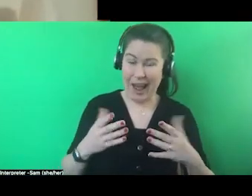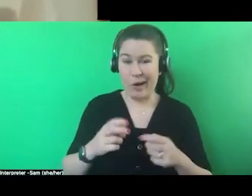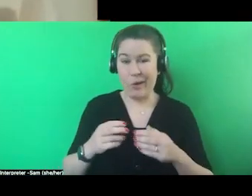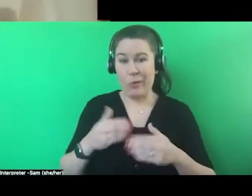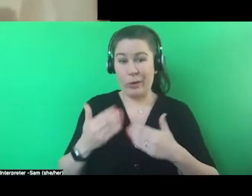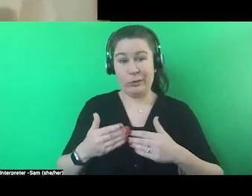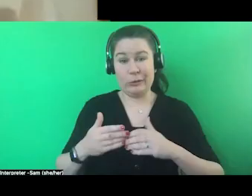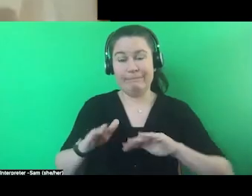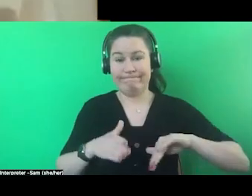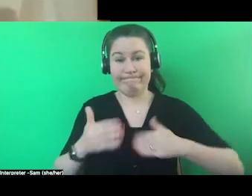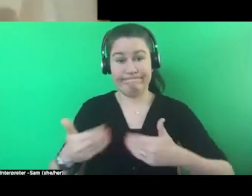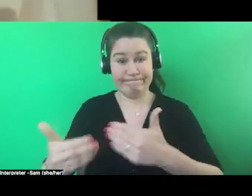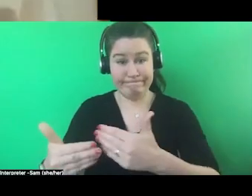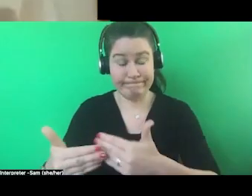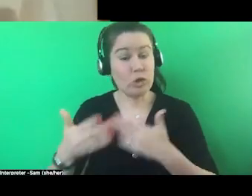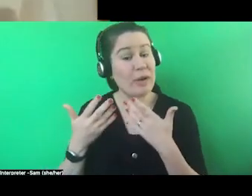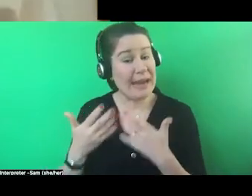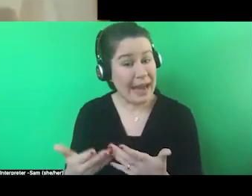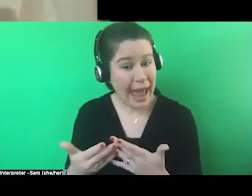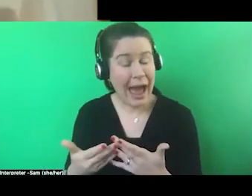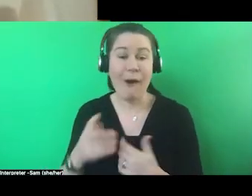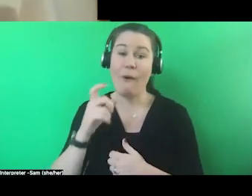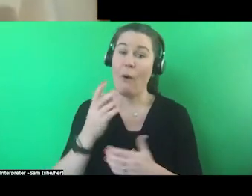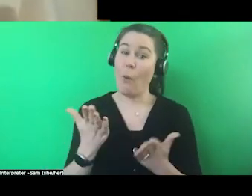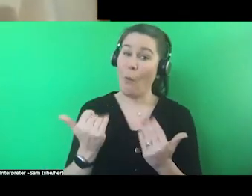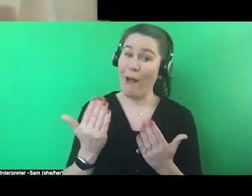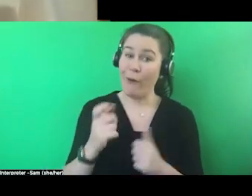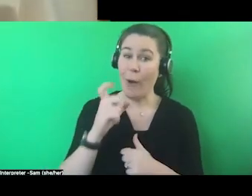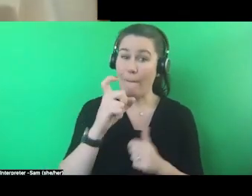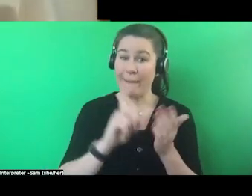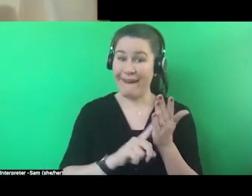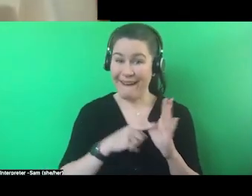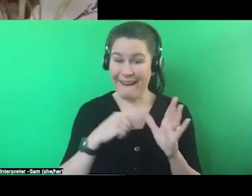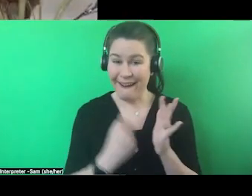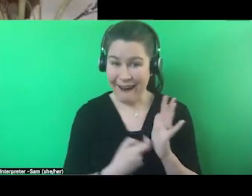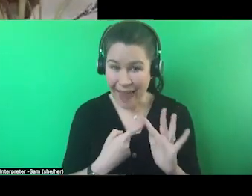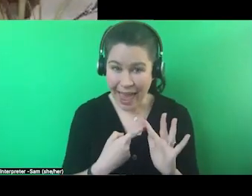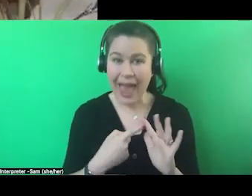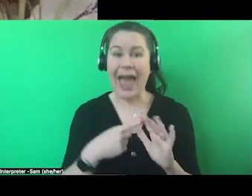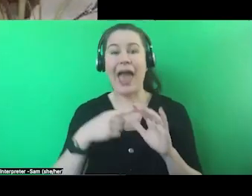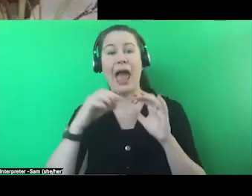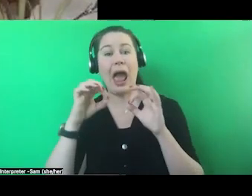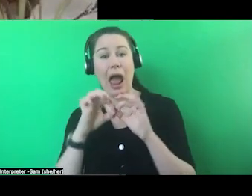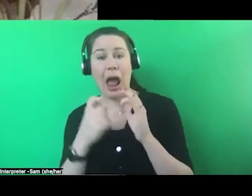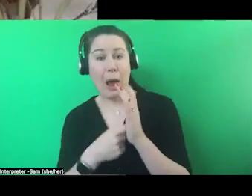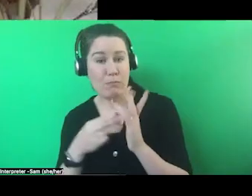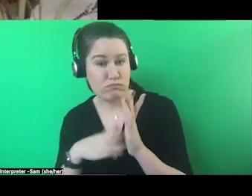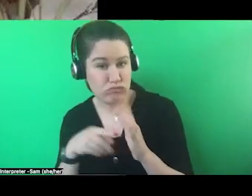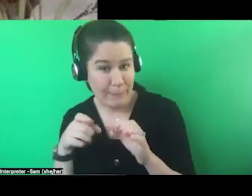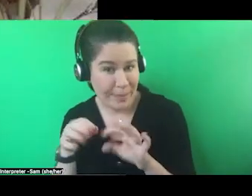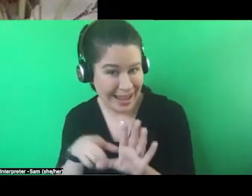I kindly ask Claire Brumby to join me for the third conversation on digital